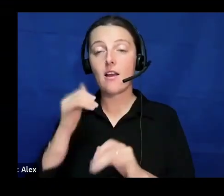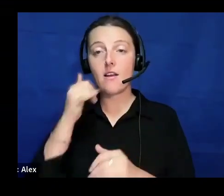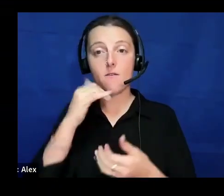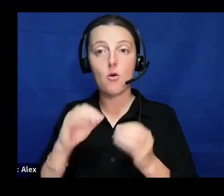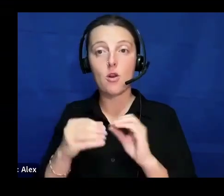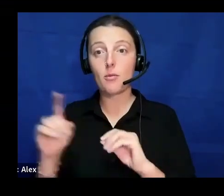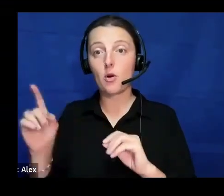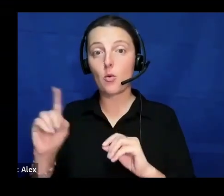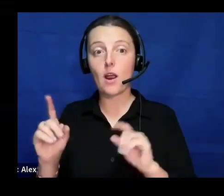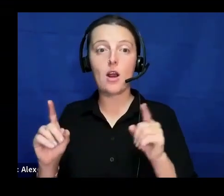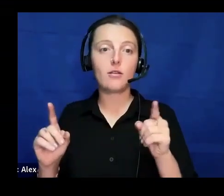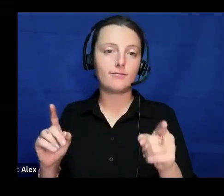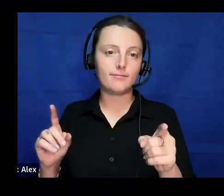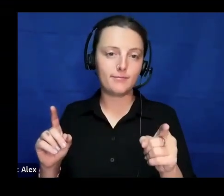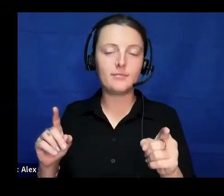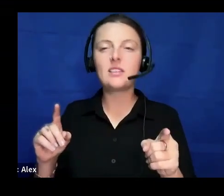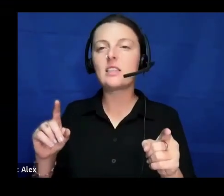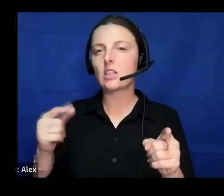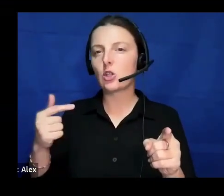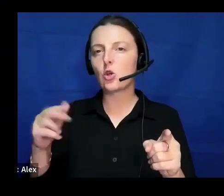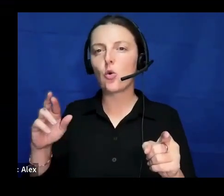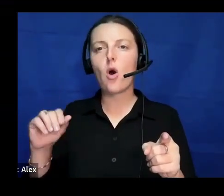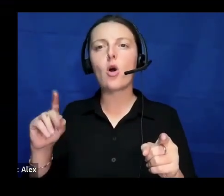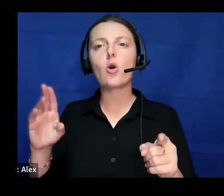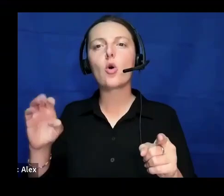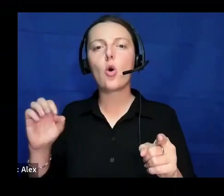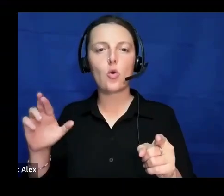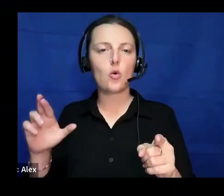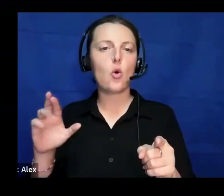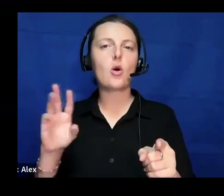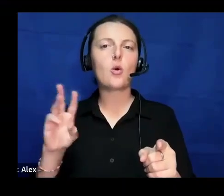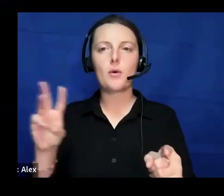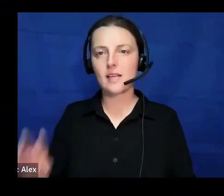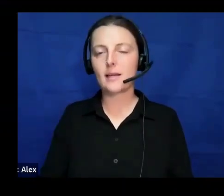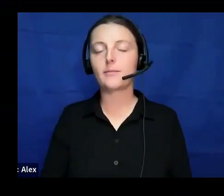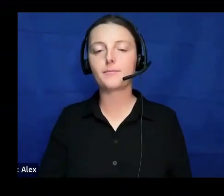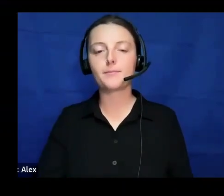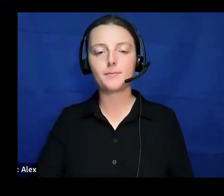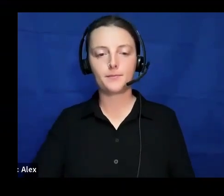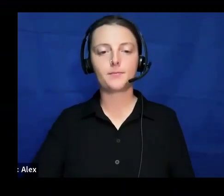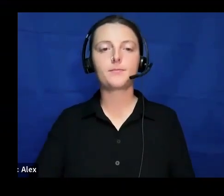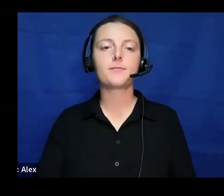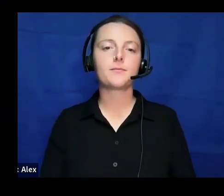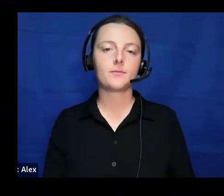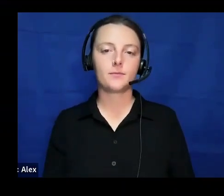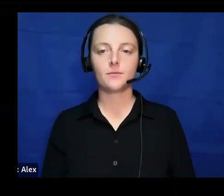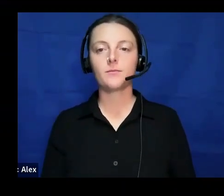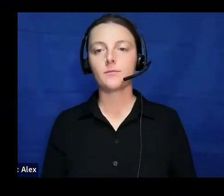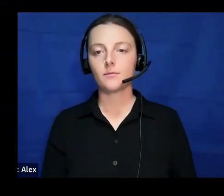QR code, and I'm happy to share this slide out after if people want to pull that up after the session here.